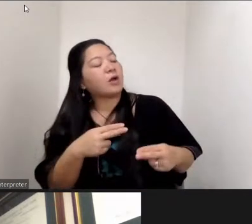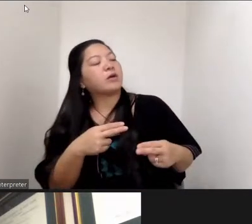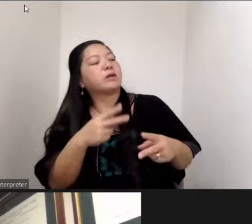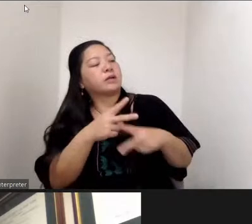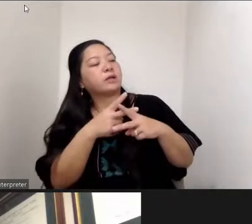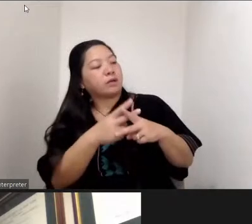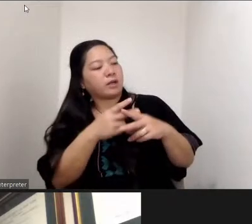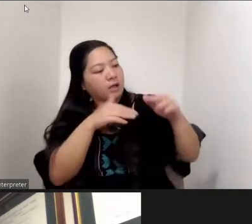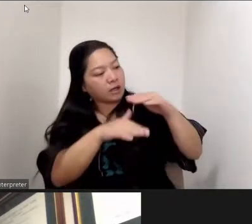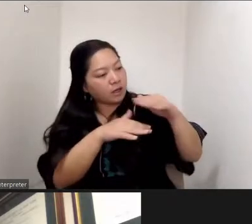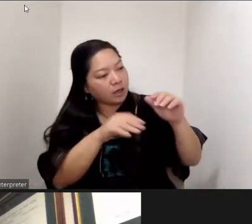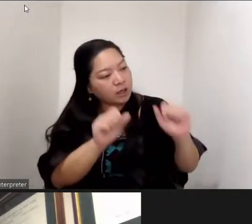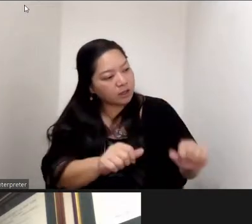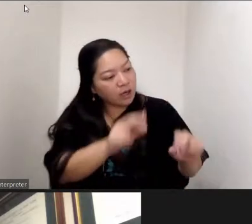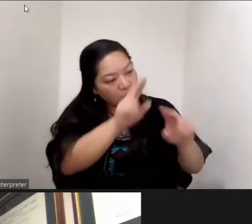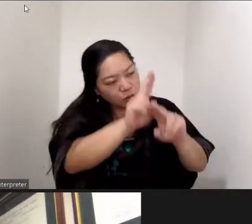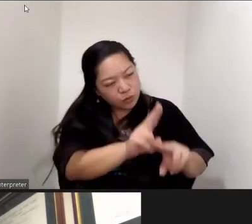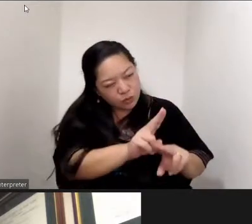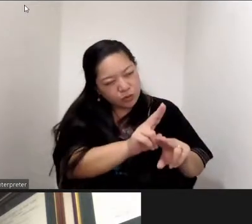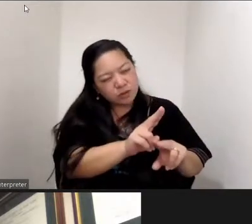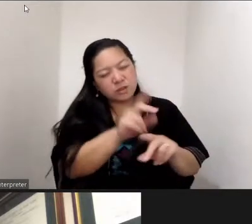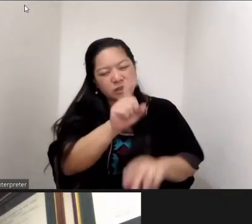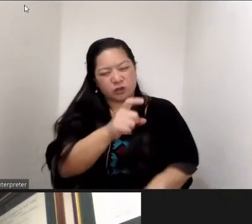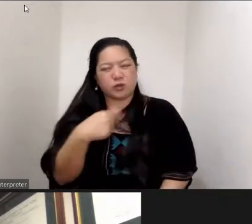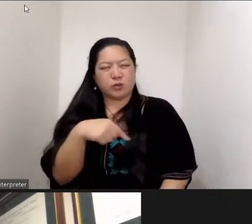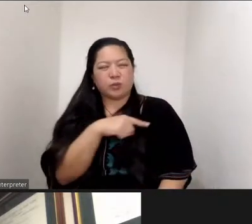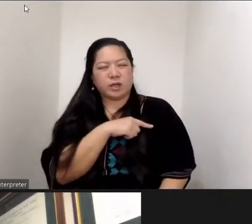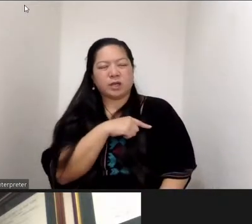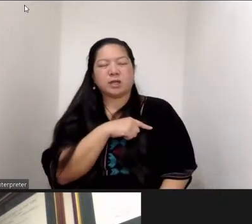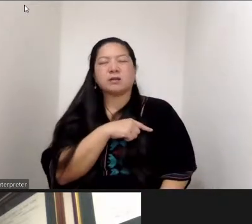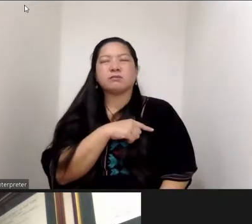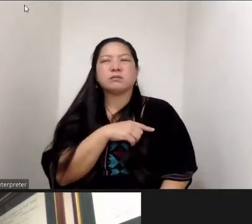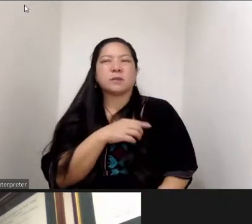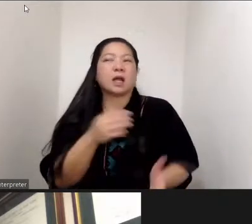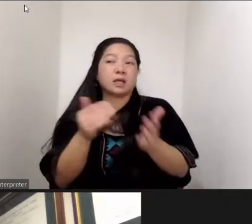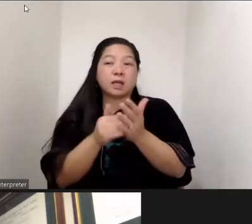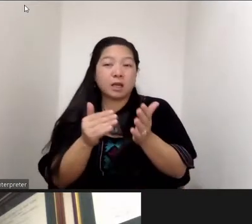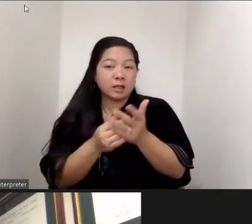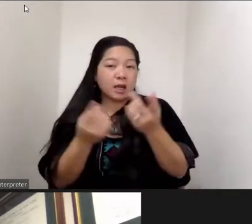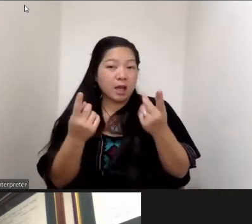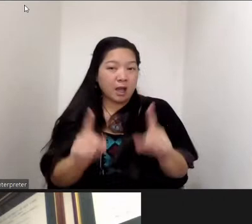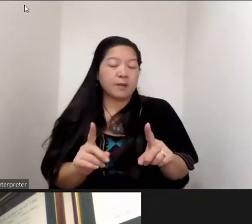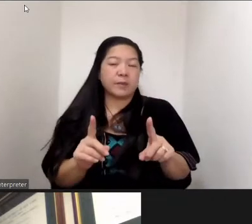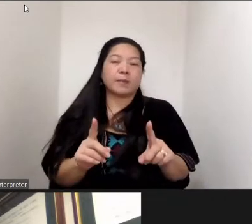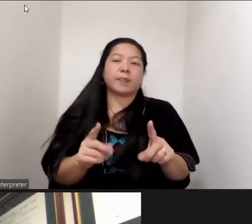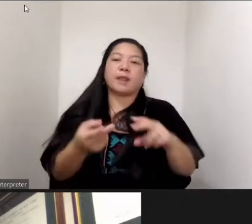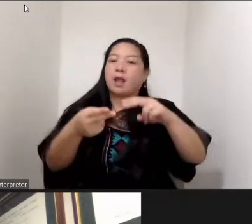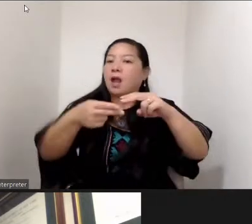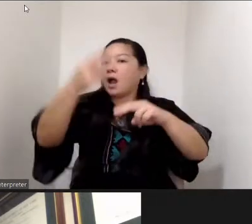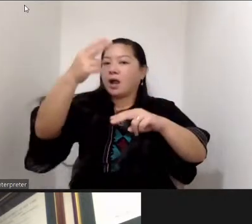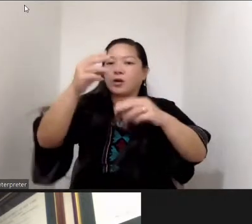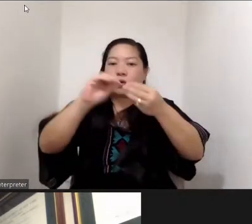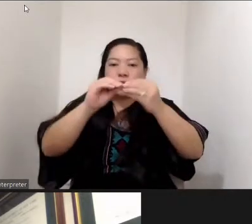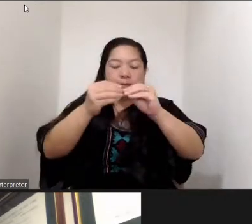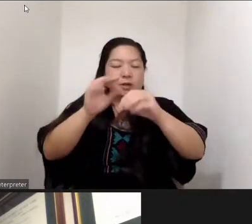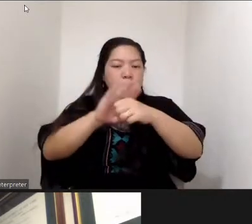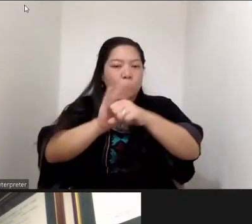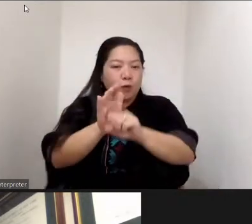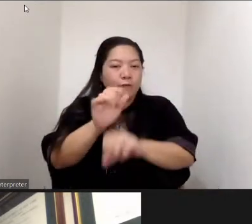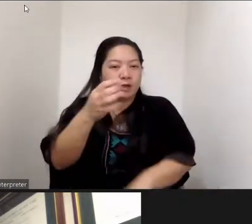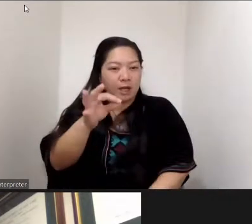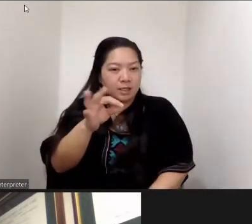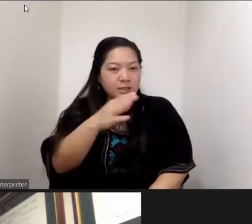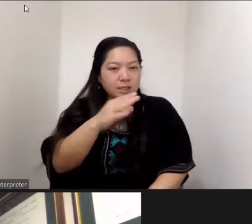that they can use should we go into another surge, or should we be in a situation where put stress